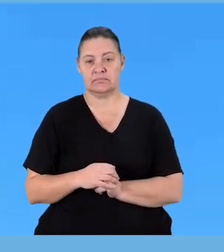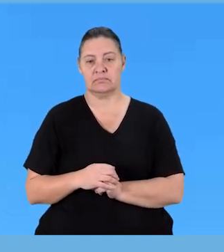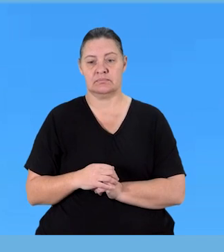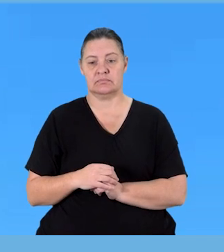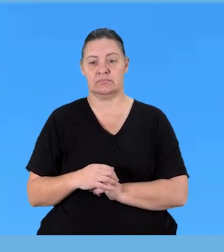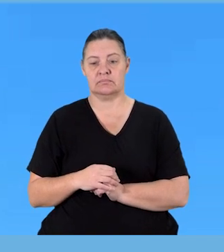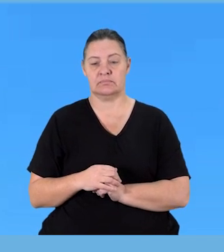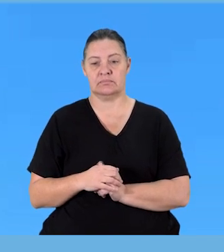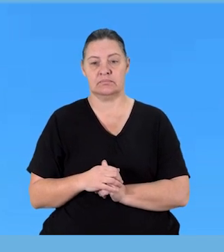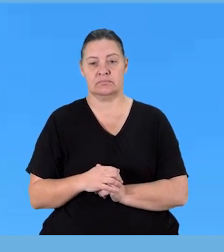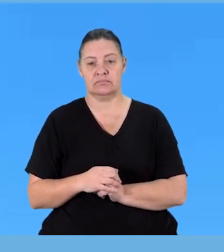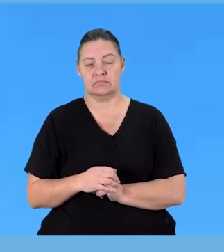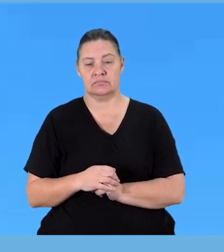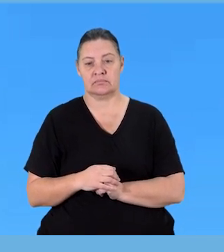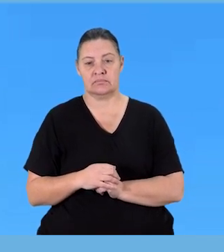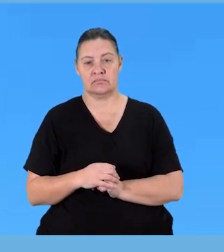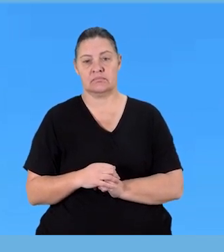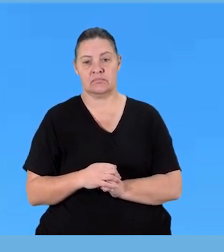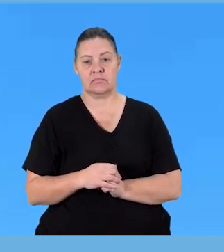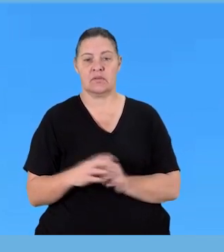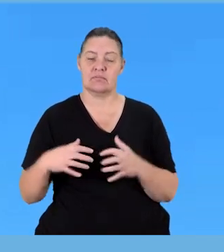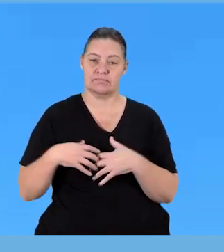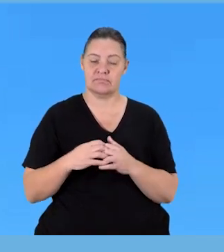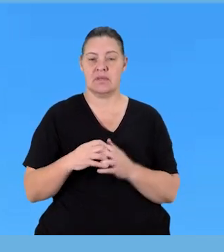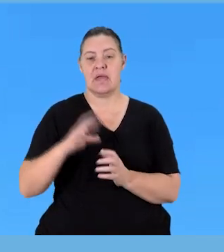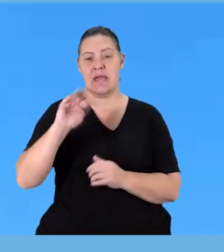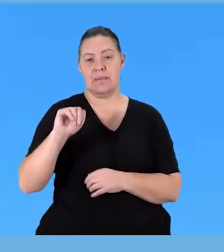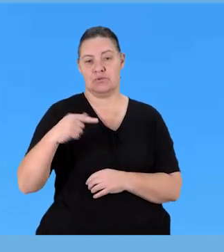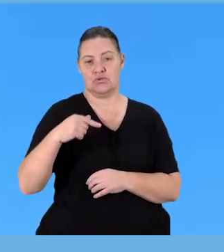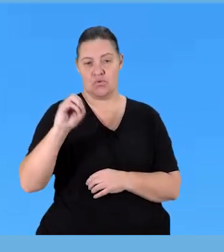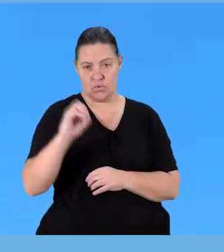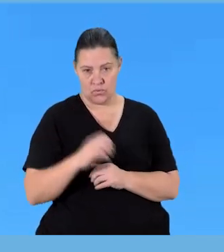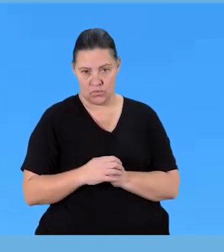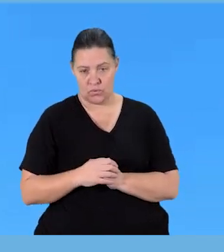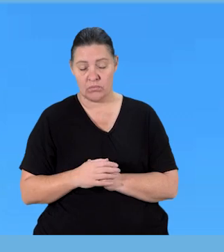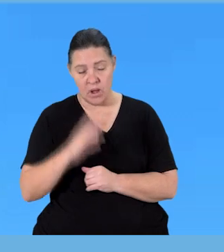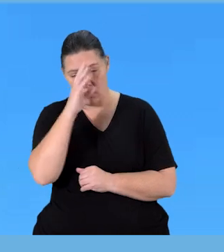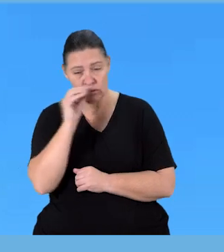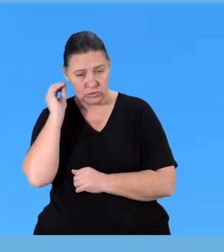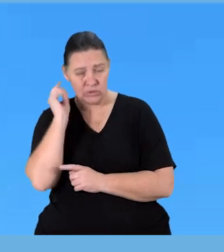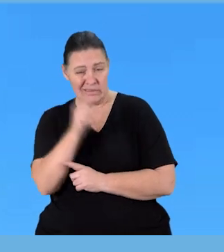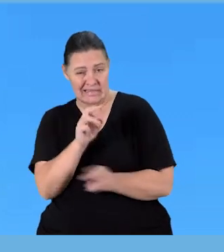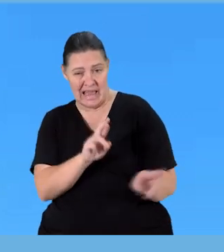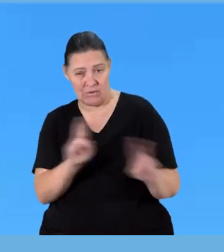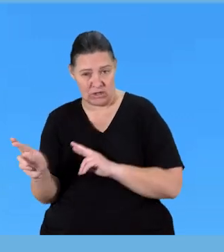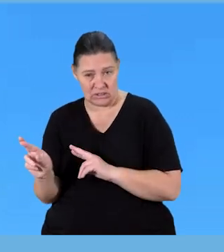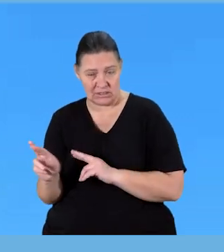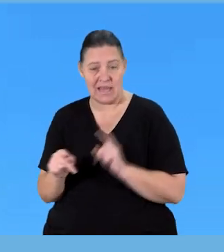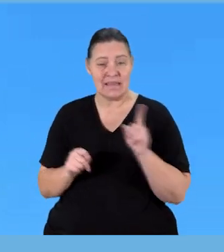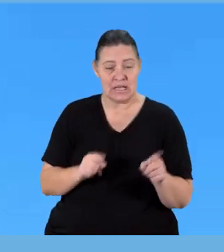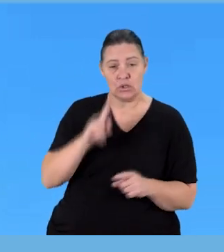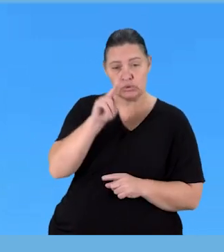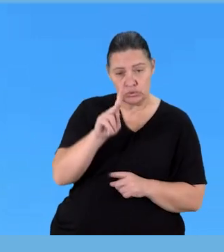has a subscript of 2, reacting to form MgO. You will notice that this reaction and these